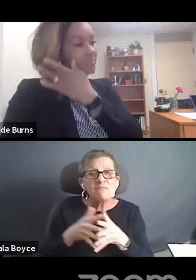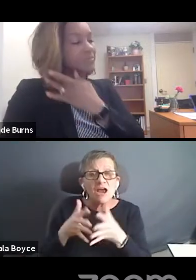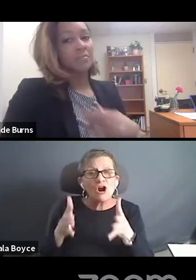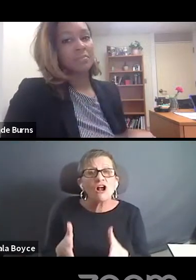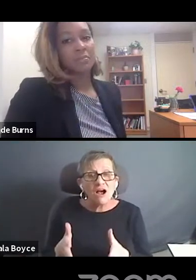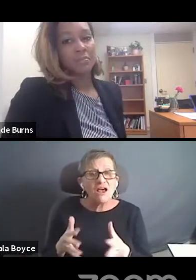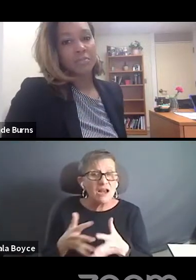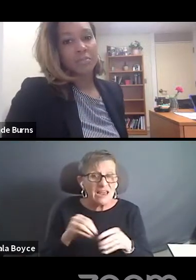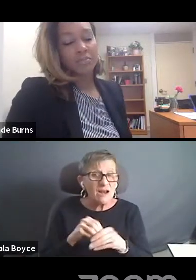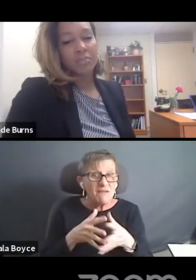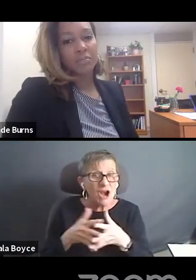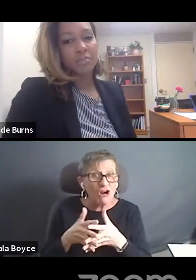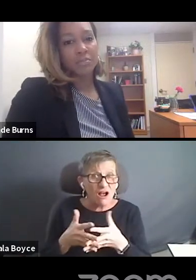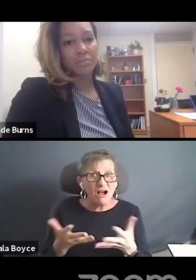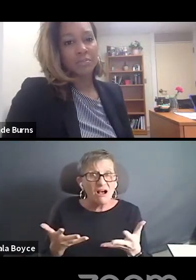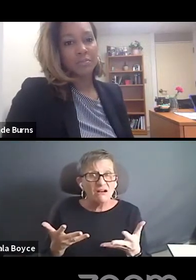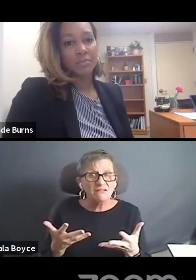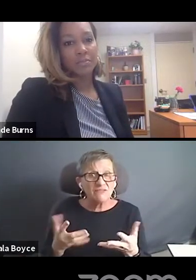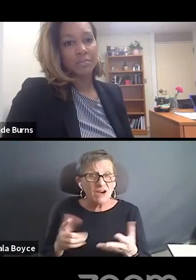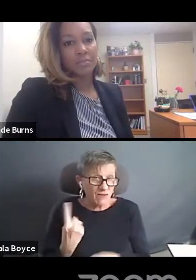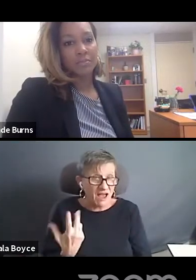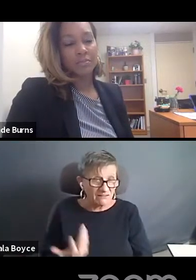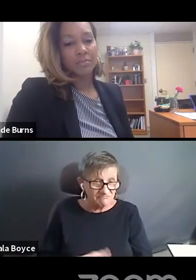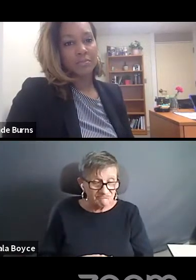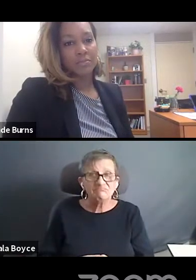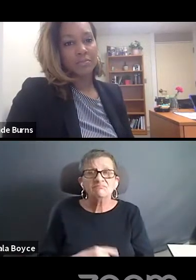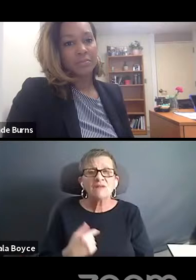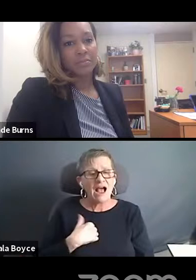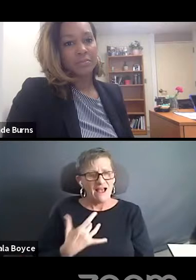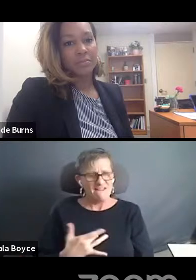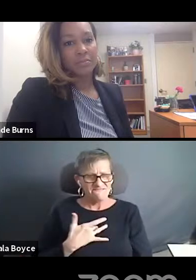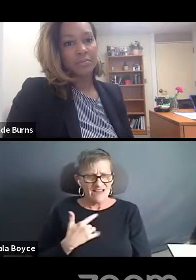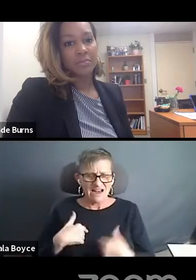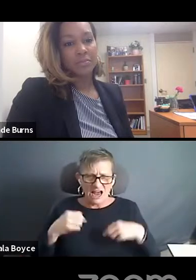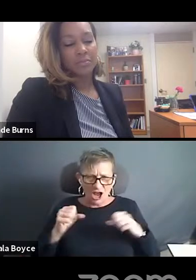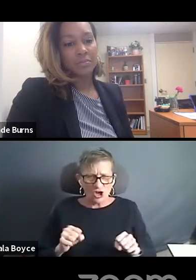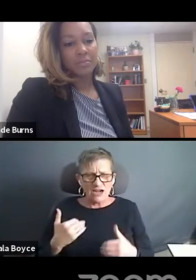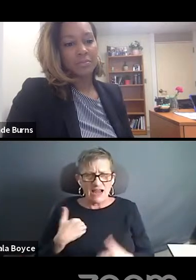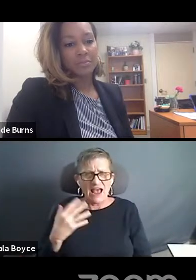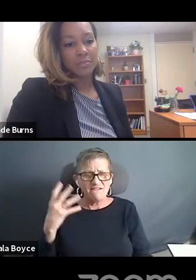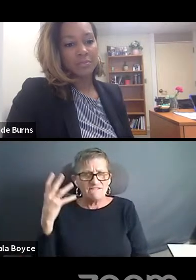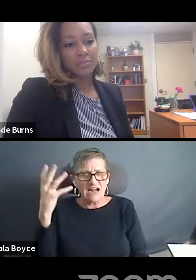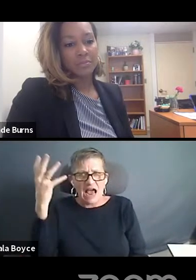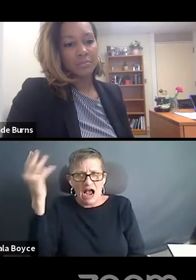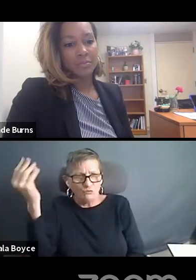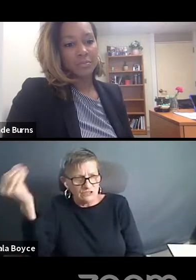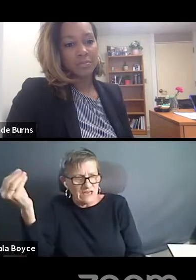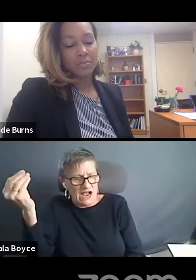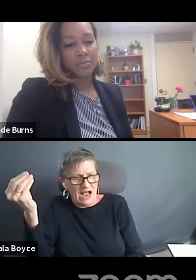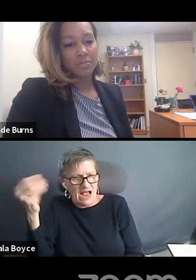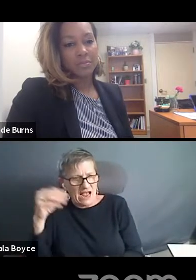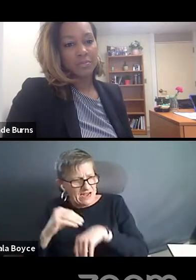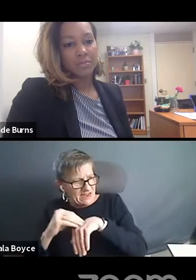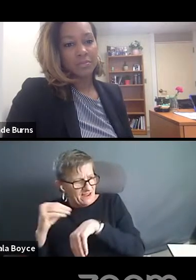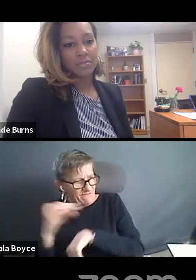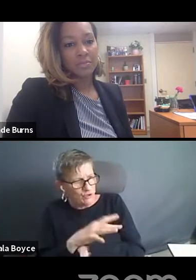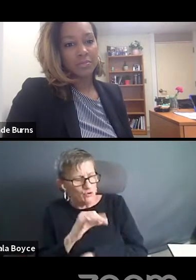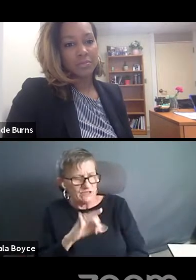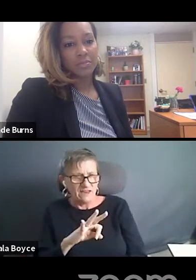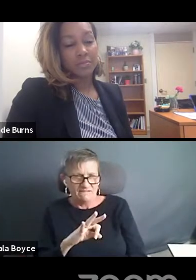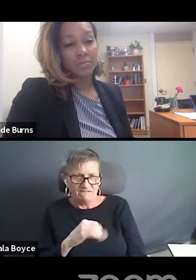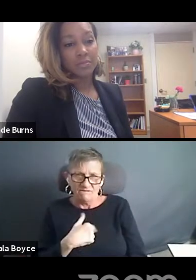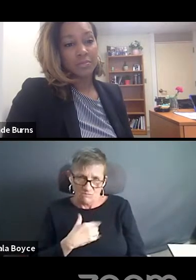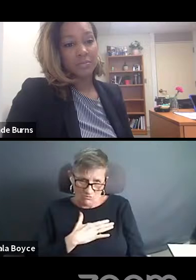you know, and I felt that I could have an outsized influence if I were willing to